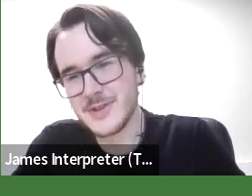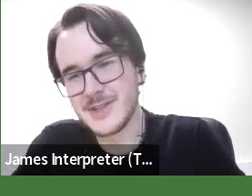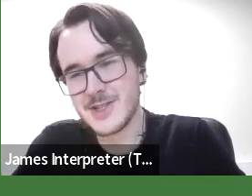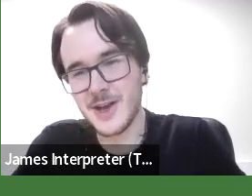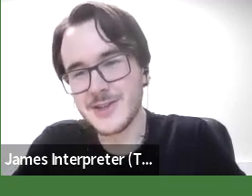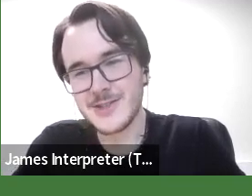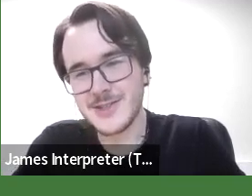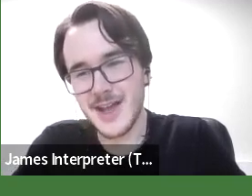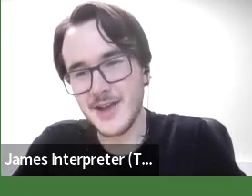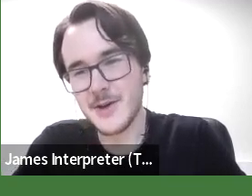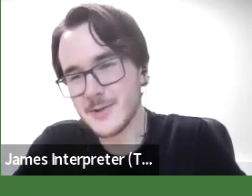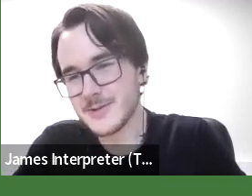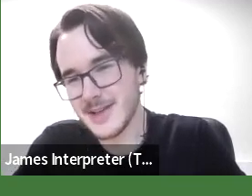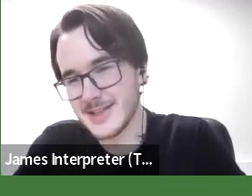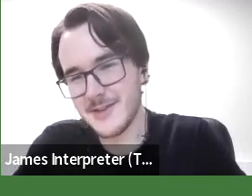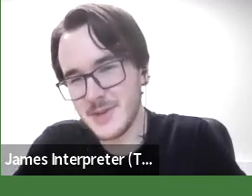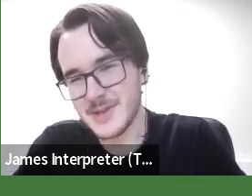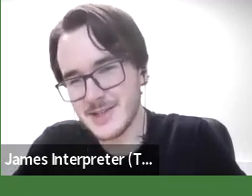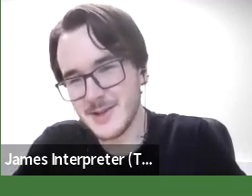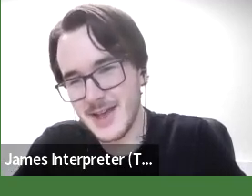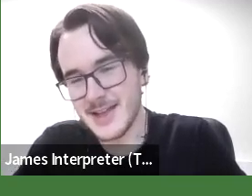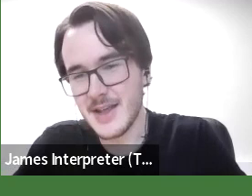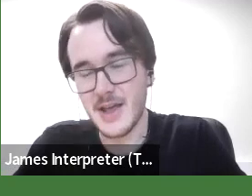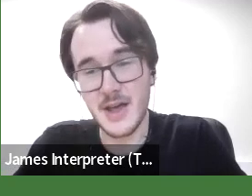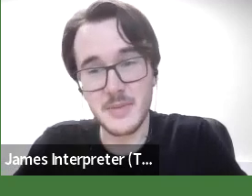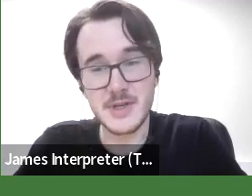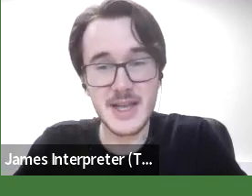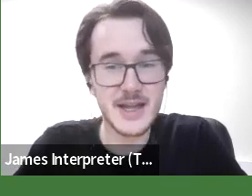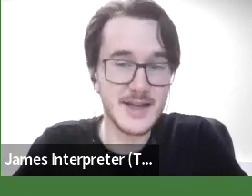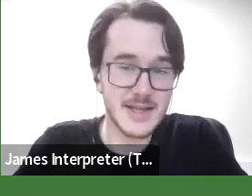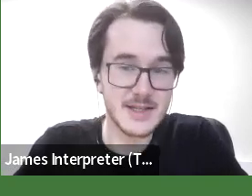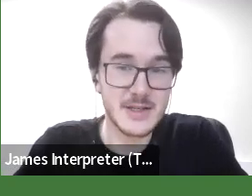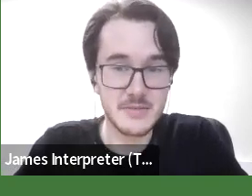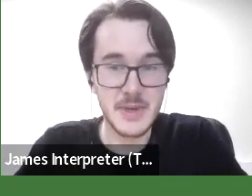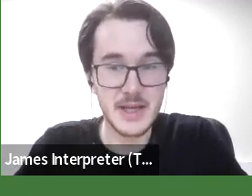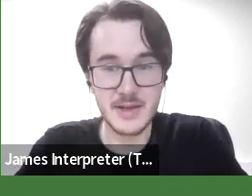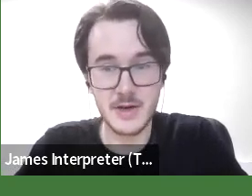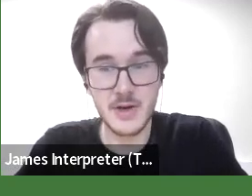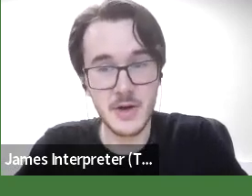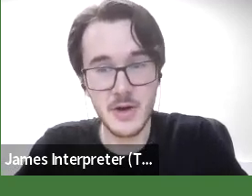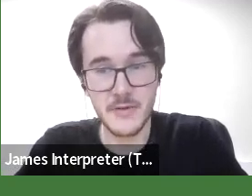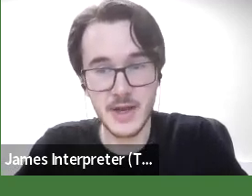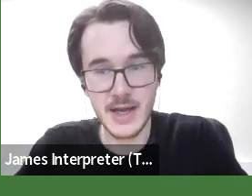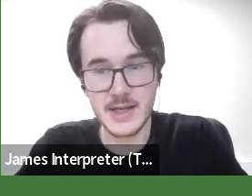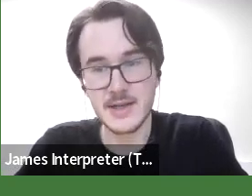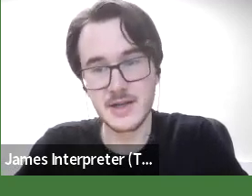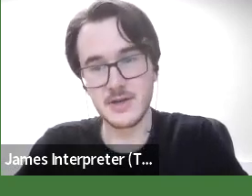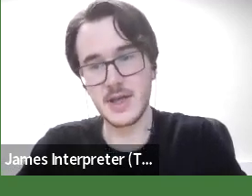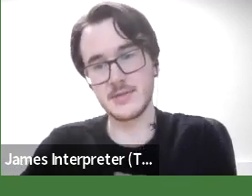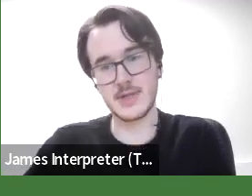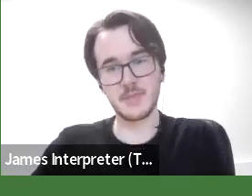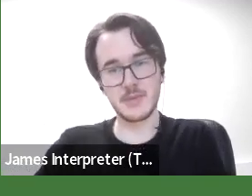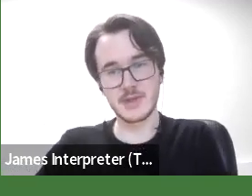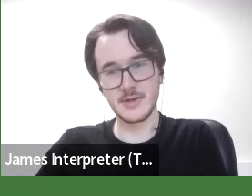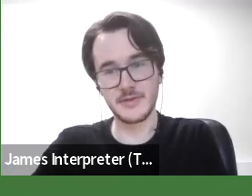Also, if you shout just hello, deaf people can do that. But to get attention, maybe turning on and off the light could